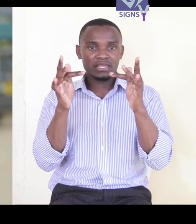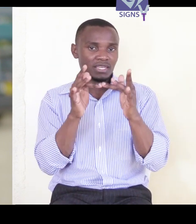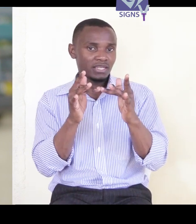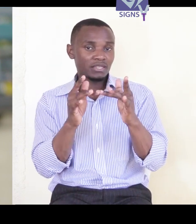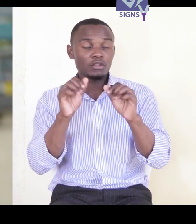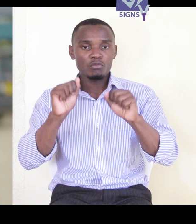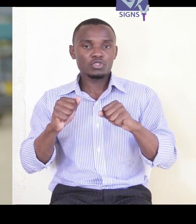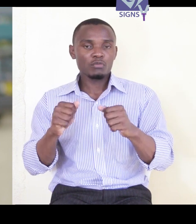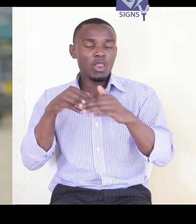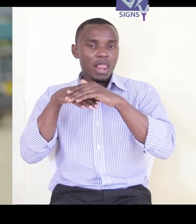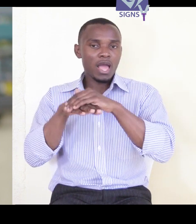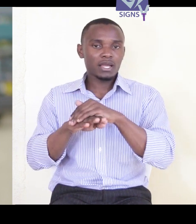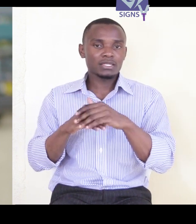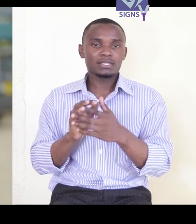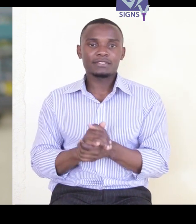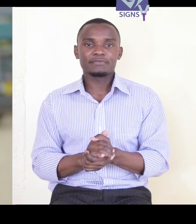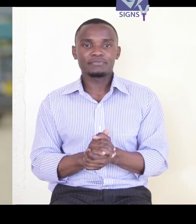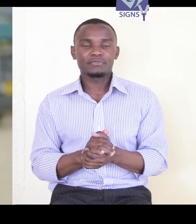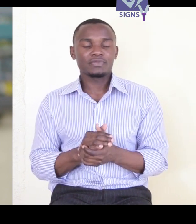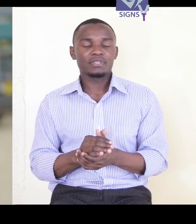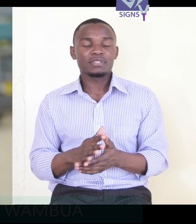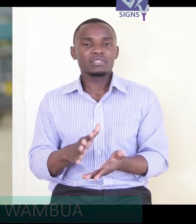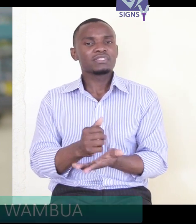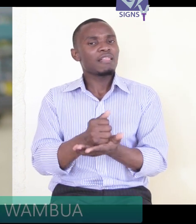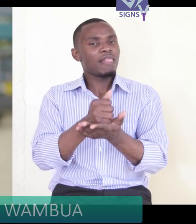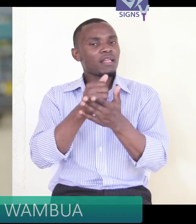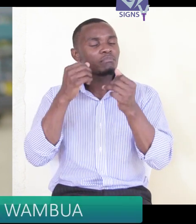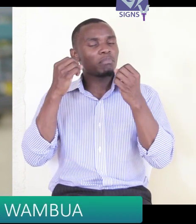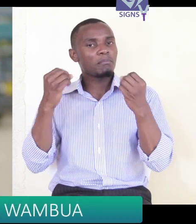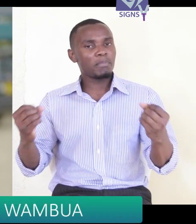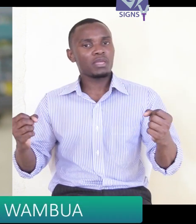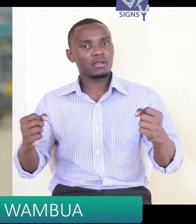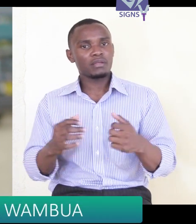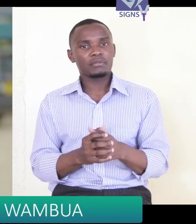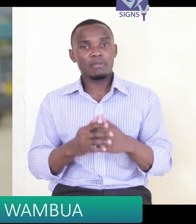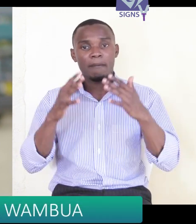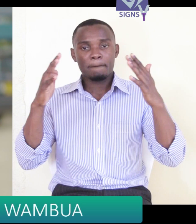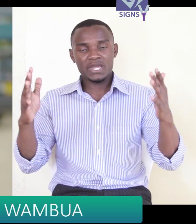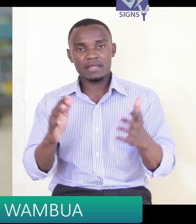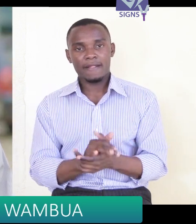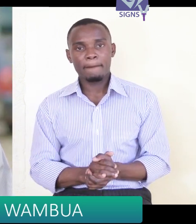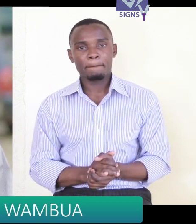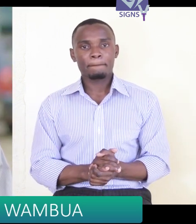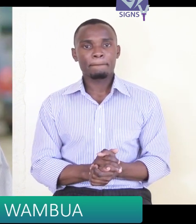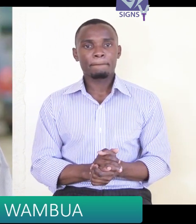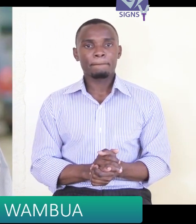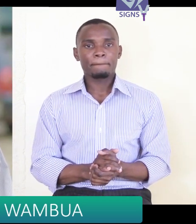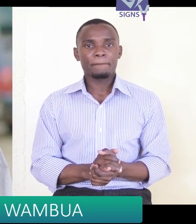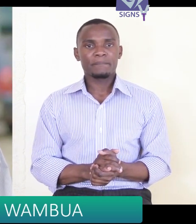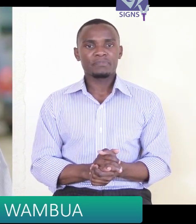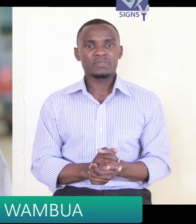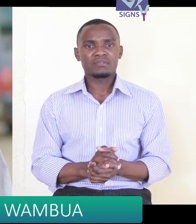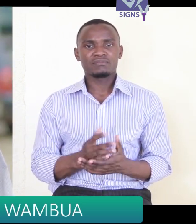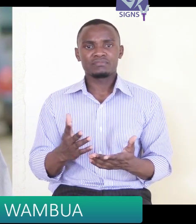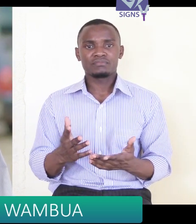newspaper using the internet. Therefore, it is really a great, great help to us. It is not